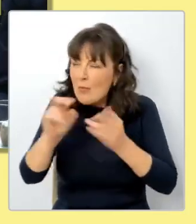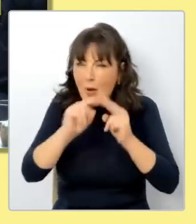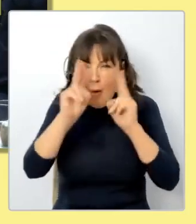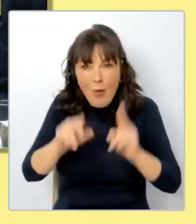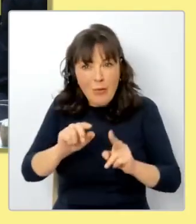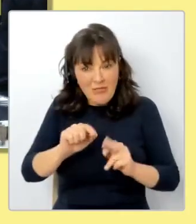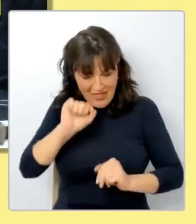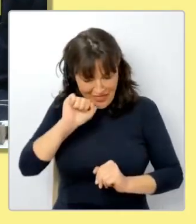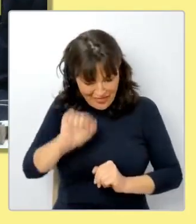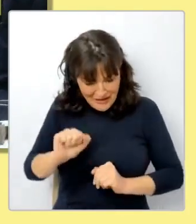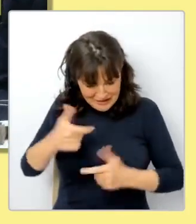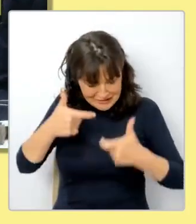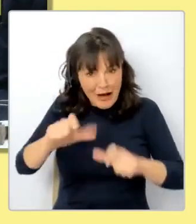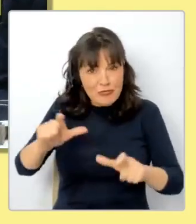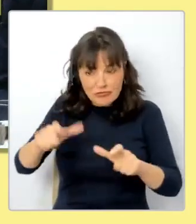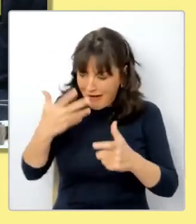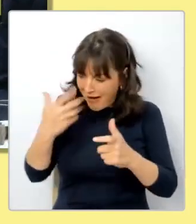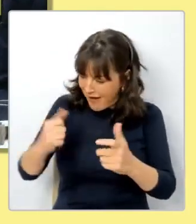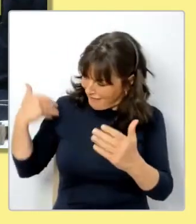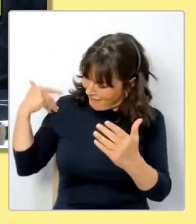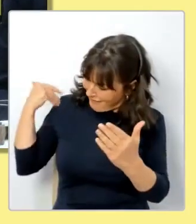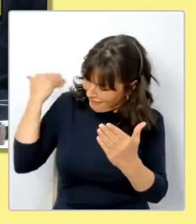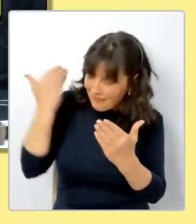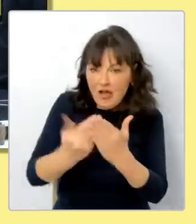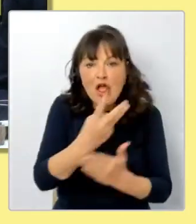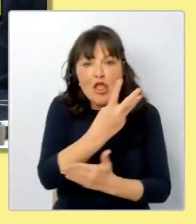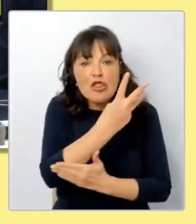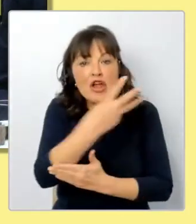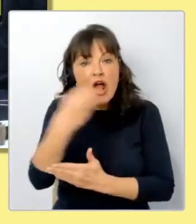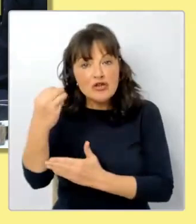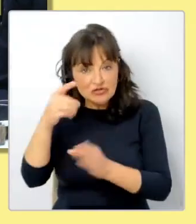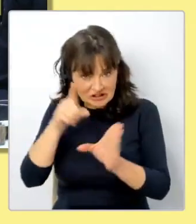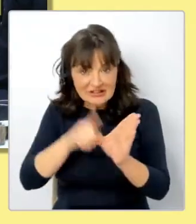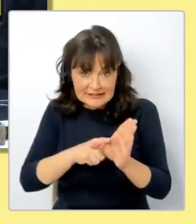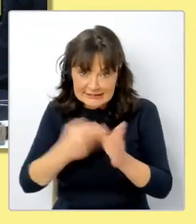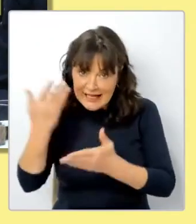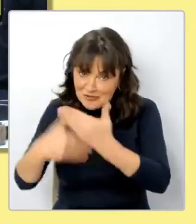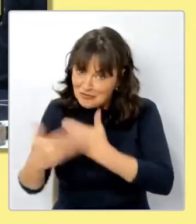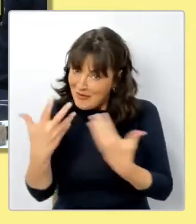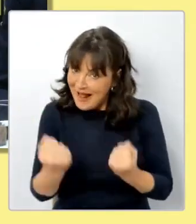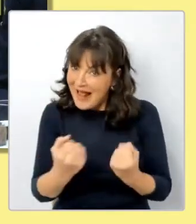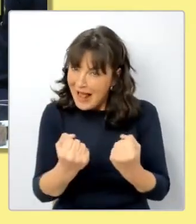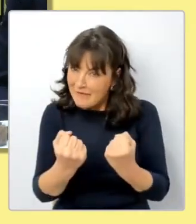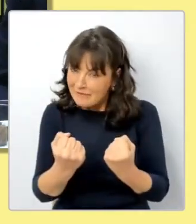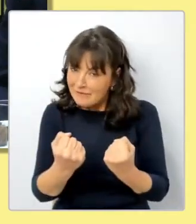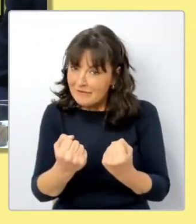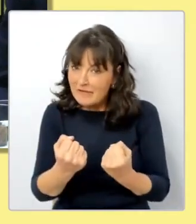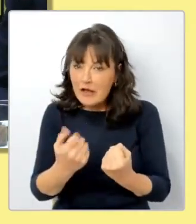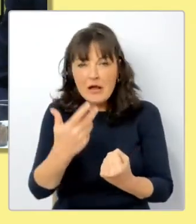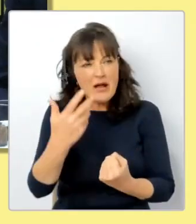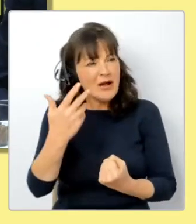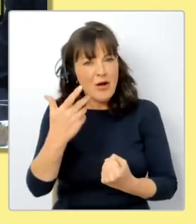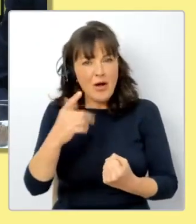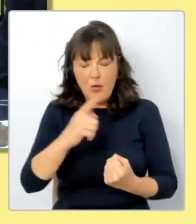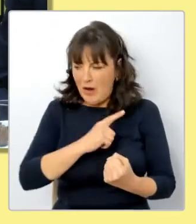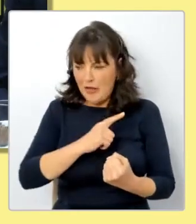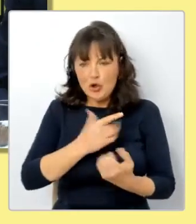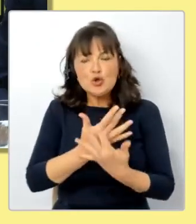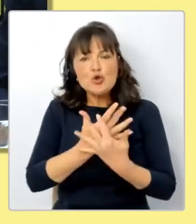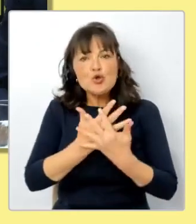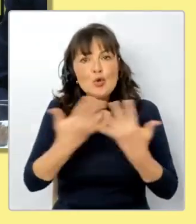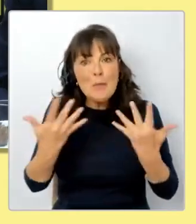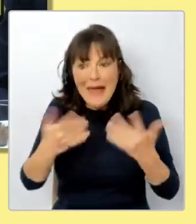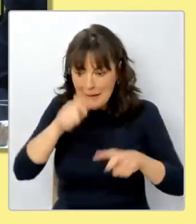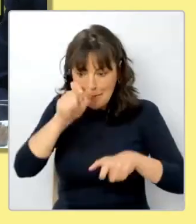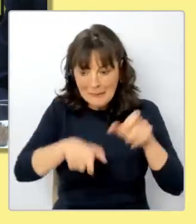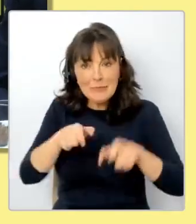record, a history, 300 years Scotland has, of too high emigration, people leaving.